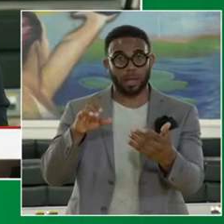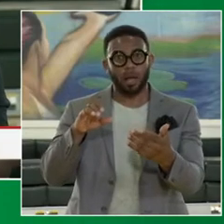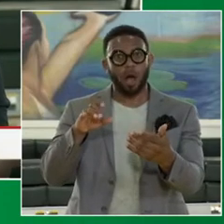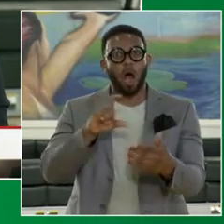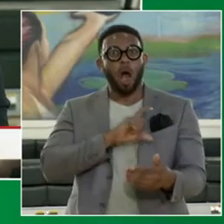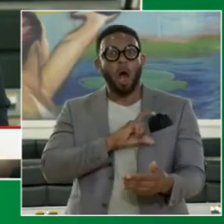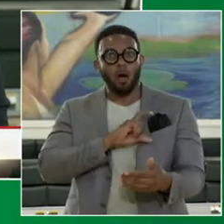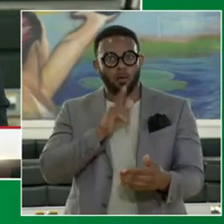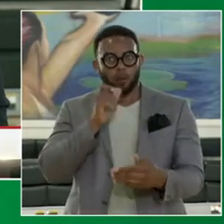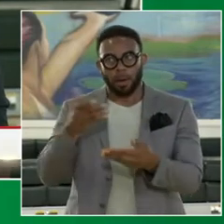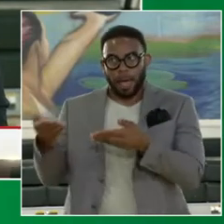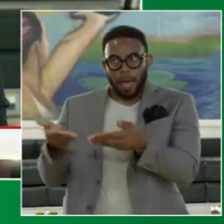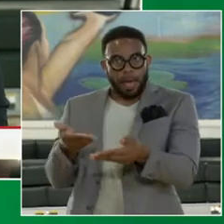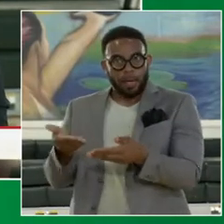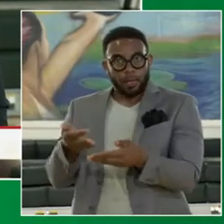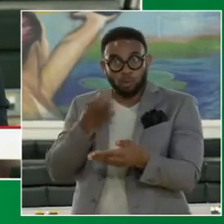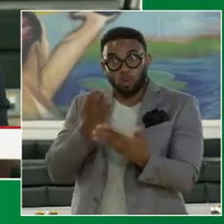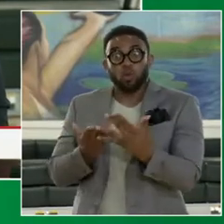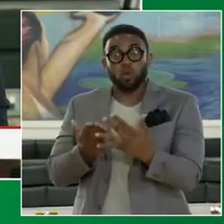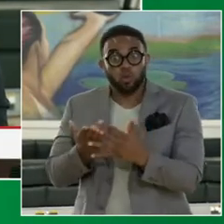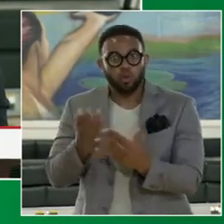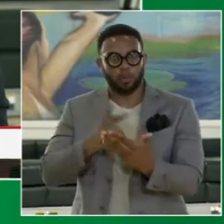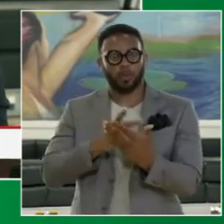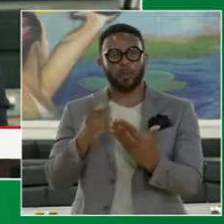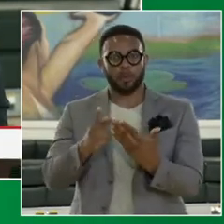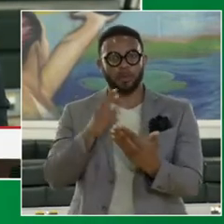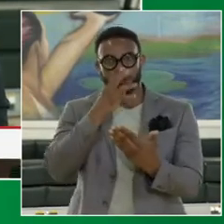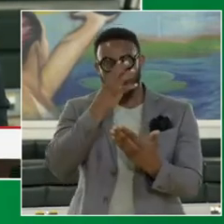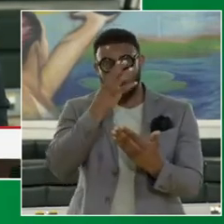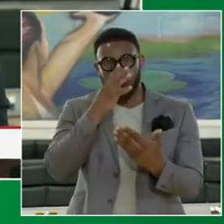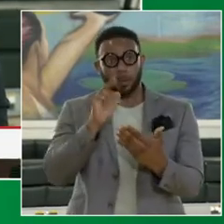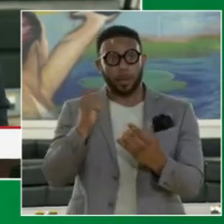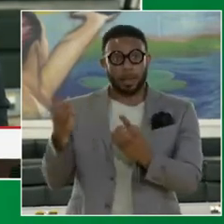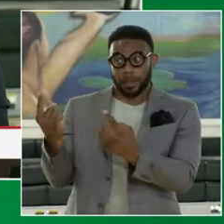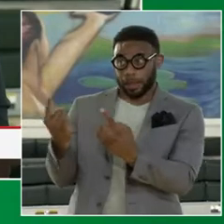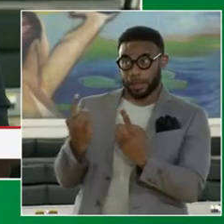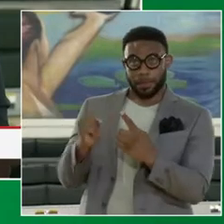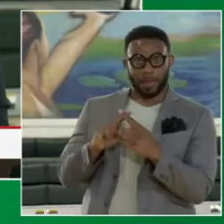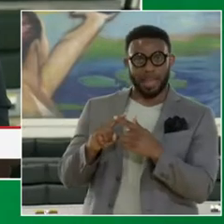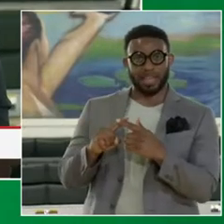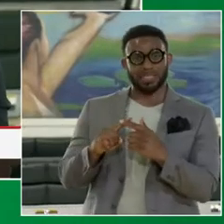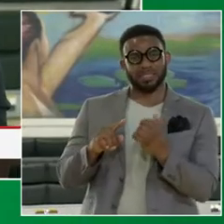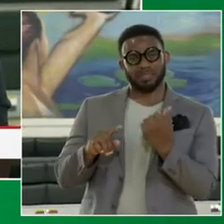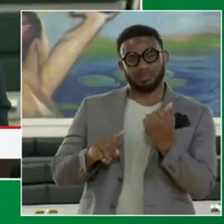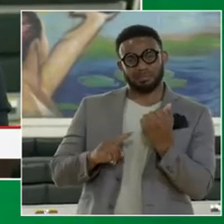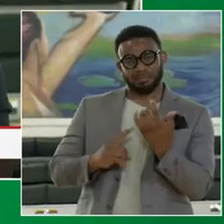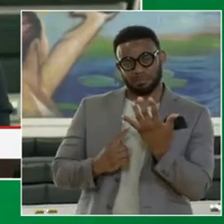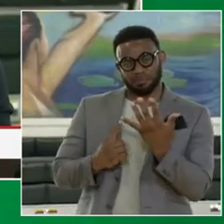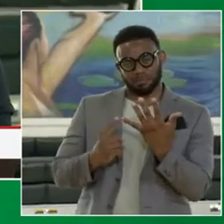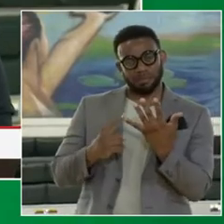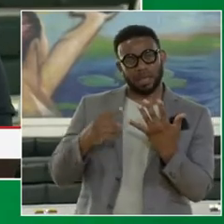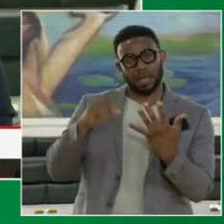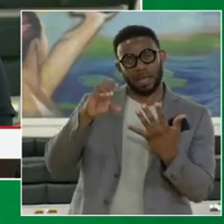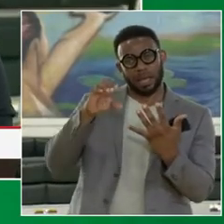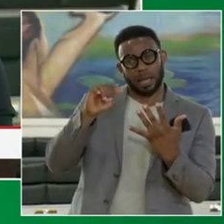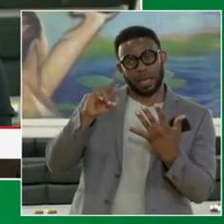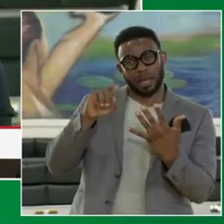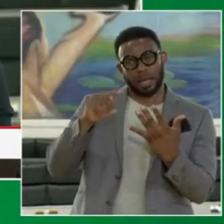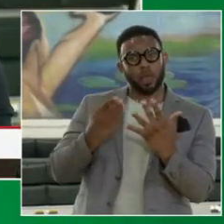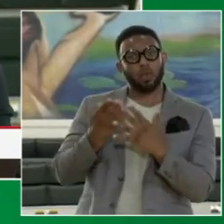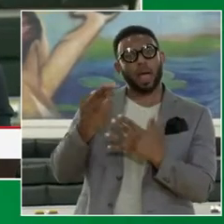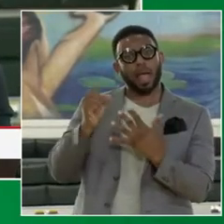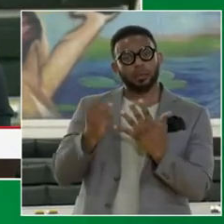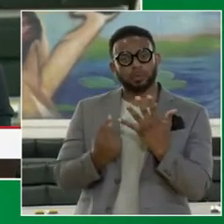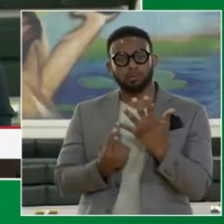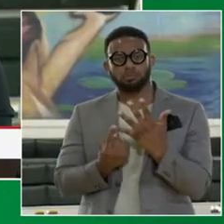officers that we're going to get through the program, where they come in as a cadet through high school, and then our